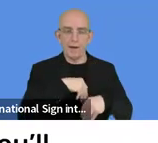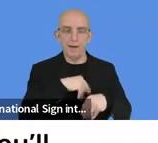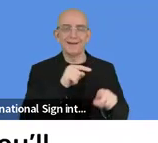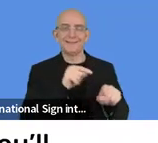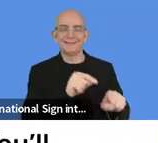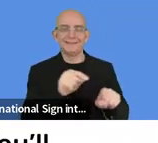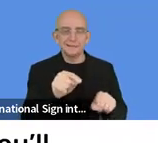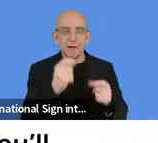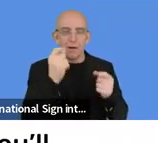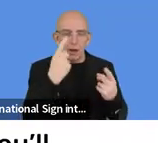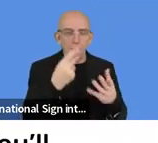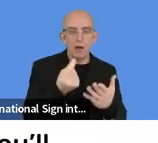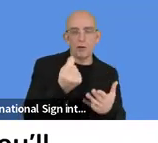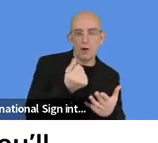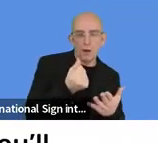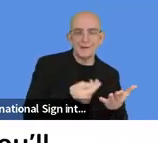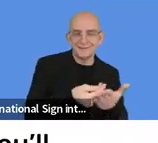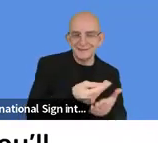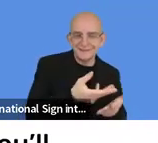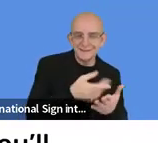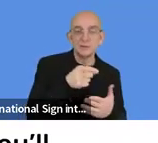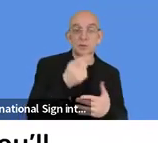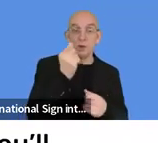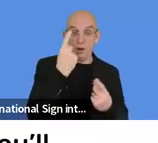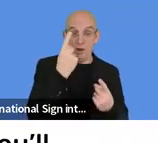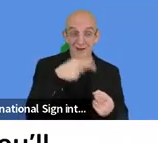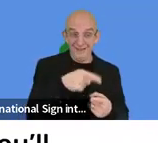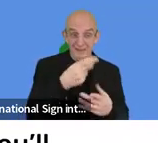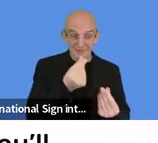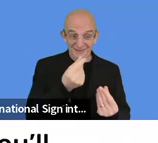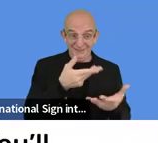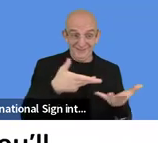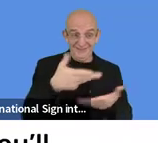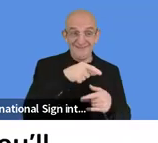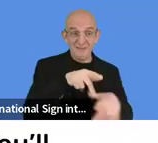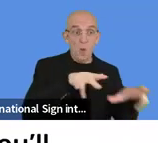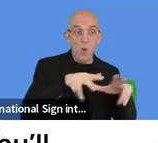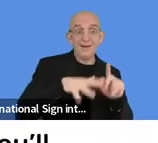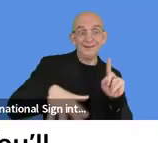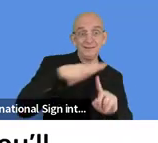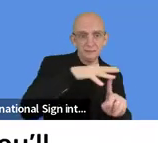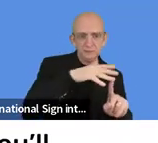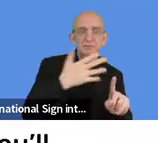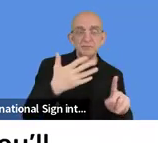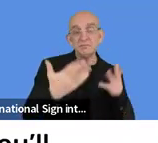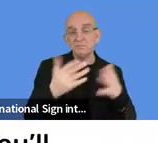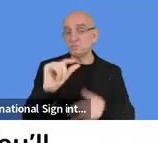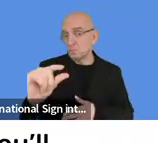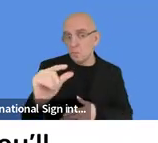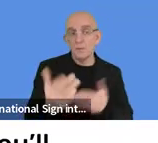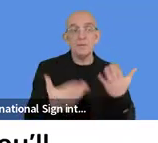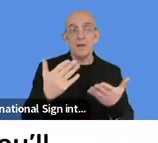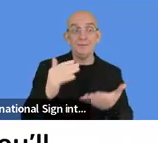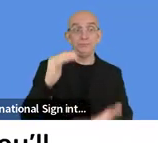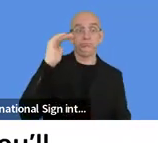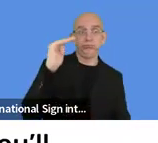where the money is flowing, you'll better be able to see where the investments can be made to be able to help you grow? Where are those risky